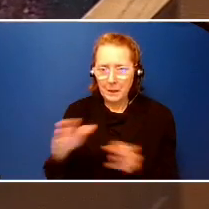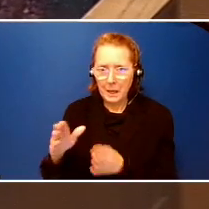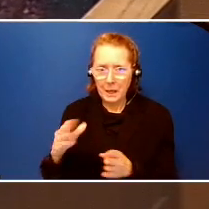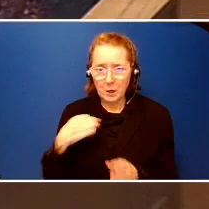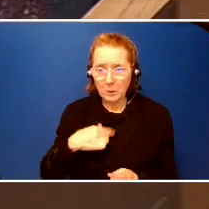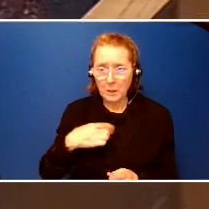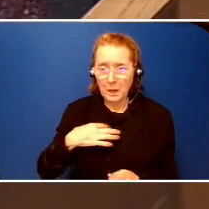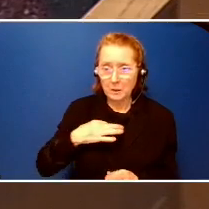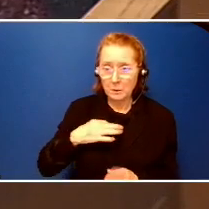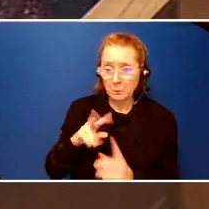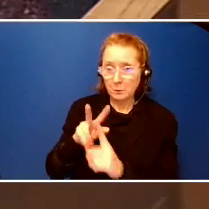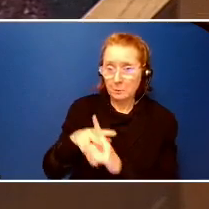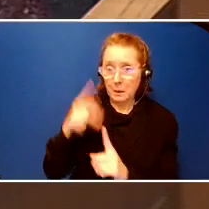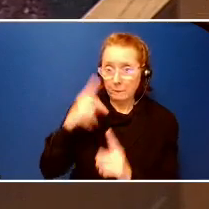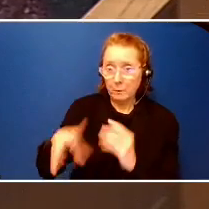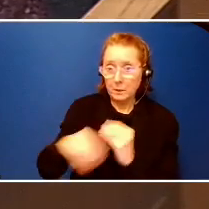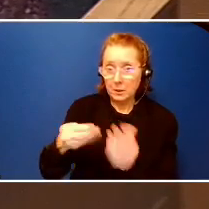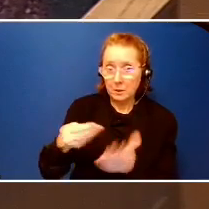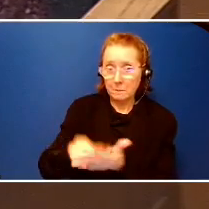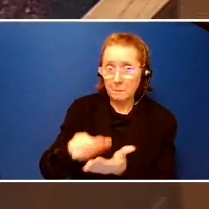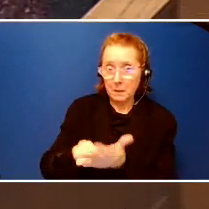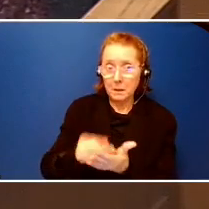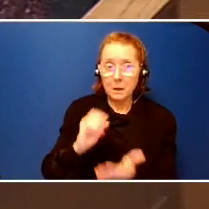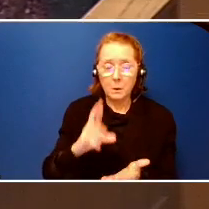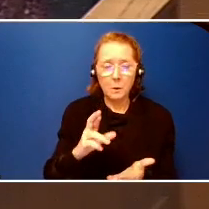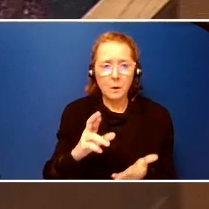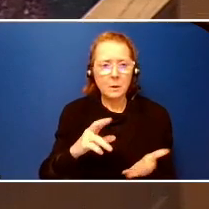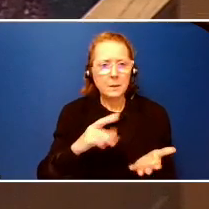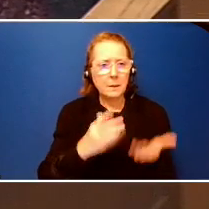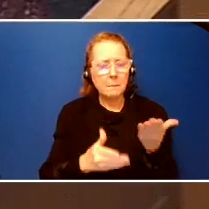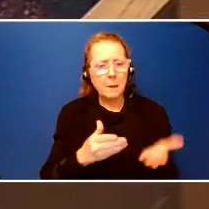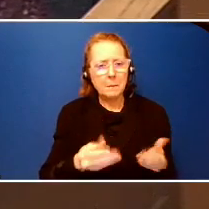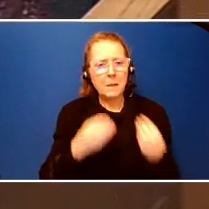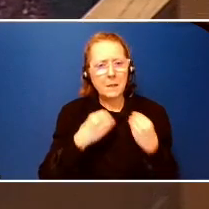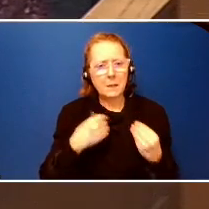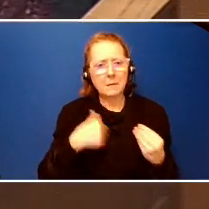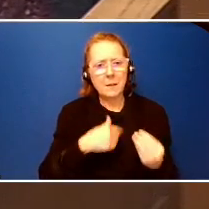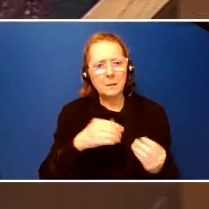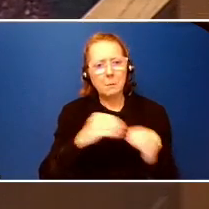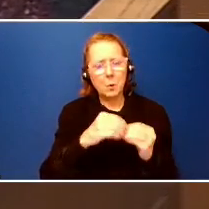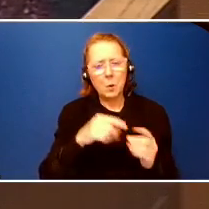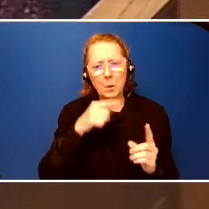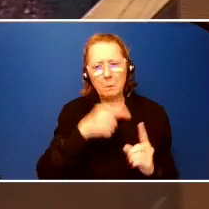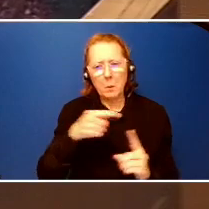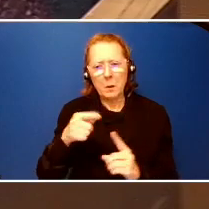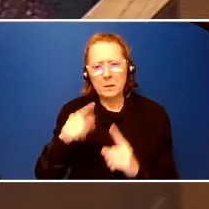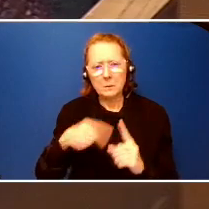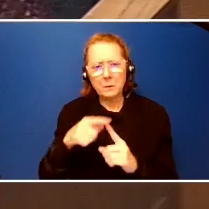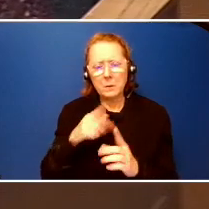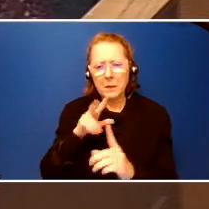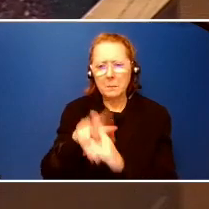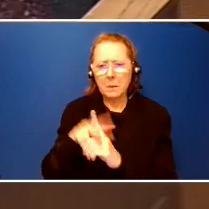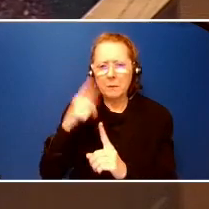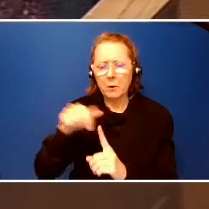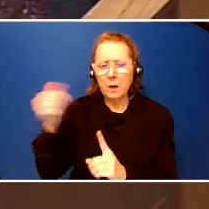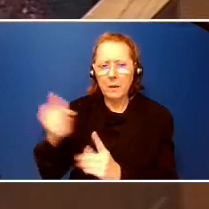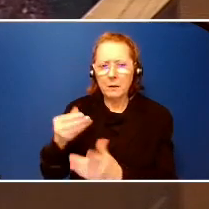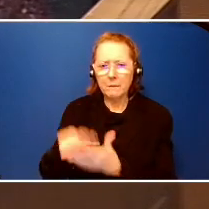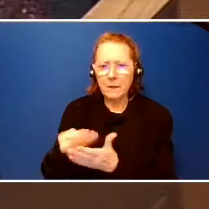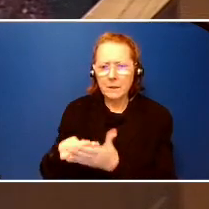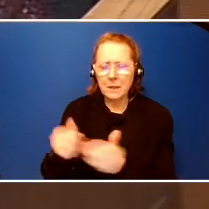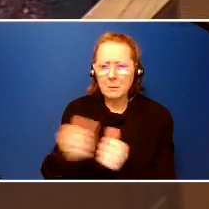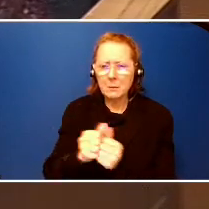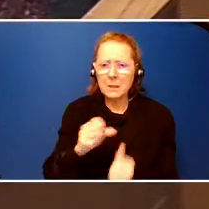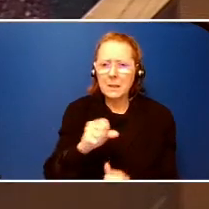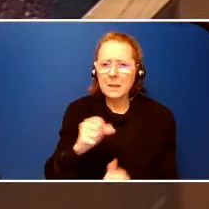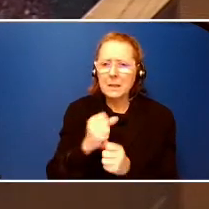additional funding, or does it maybe give us more points when we apply for funding with Safe Routes to Schools or